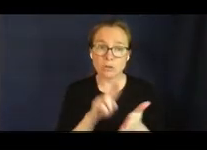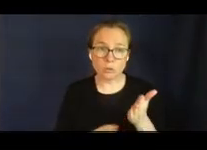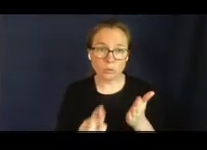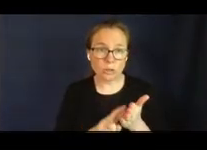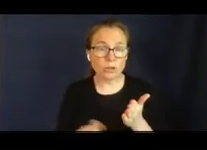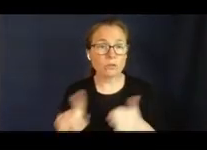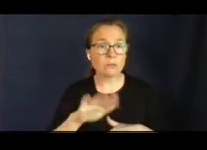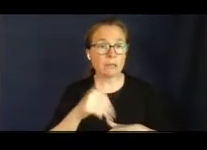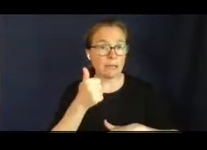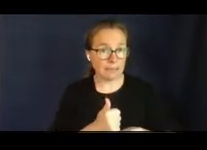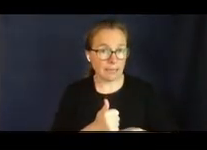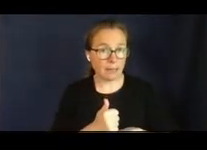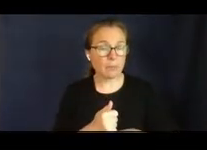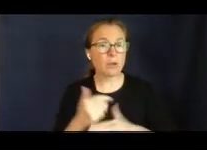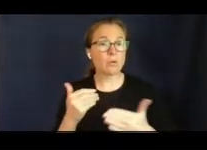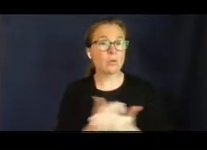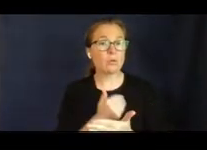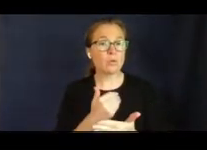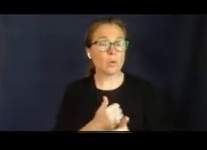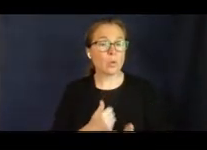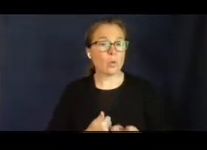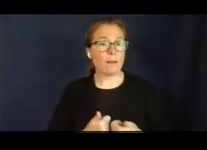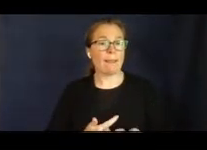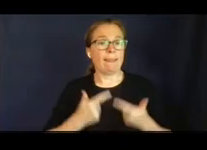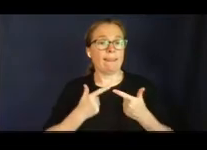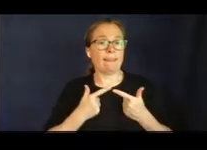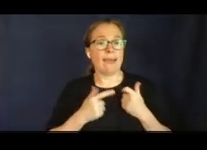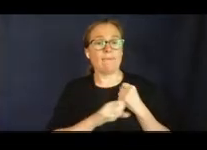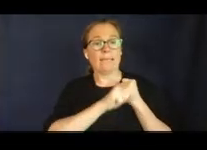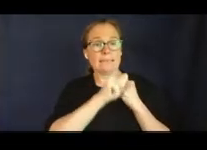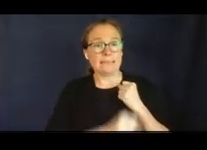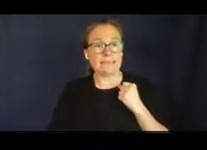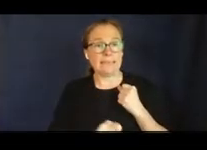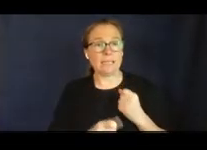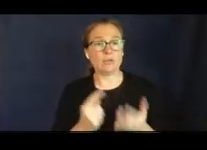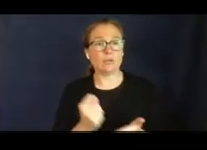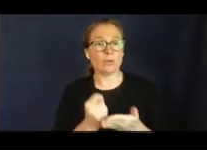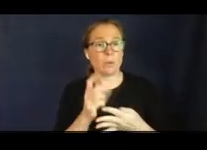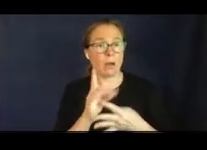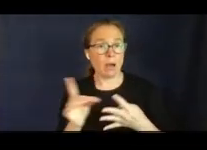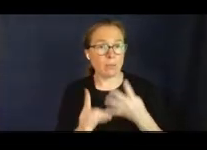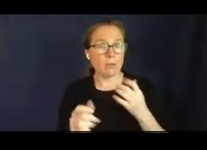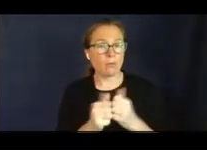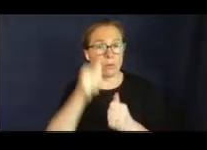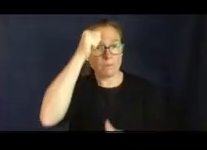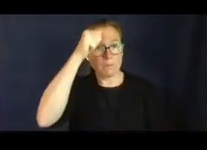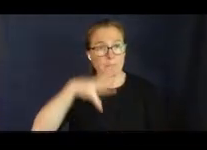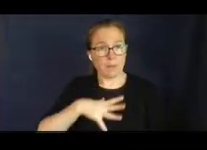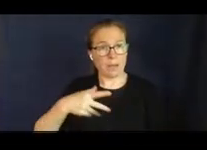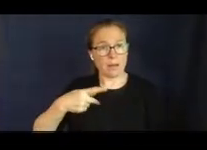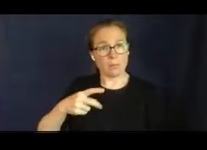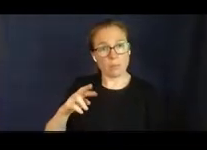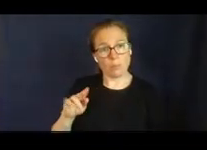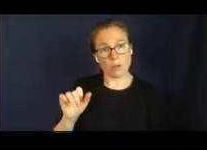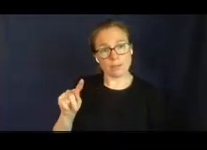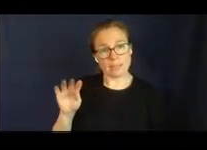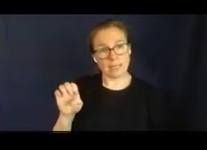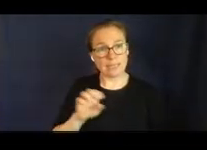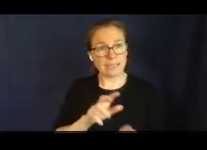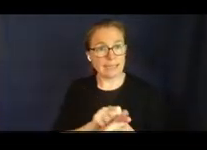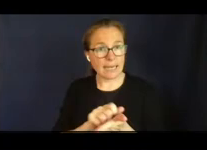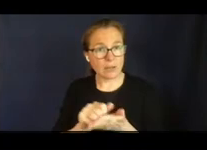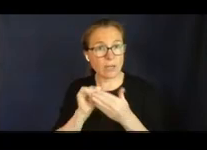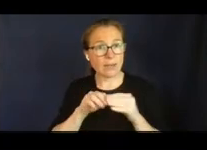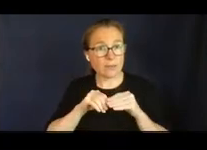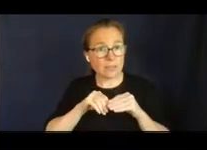new life-extending treatment option for men with prostate cancer, where their prostate cancer has spread and